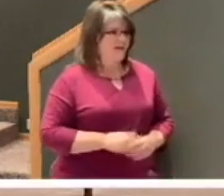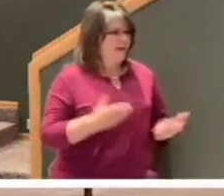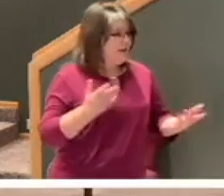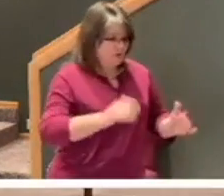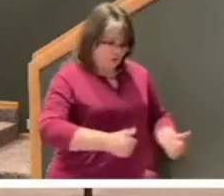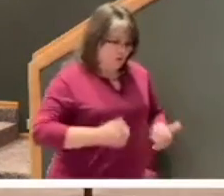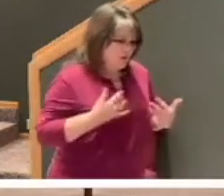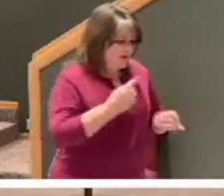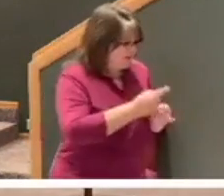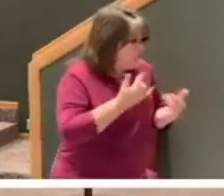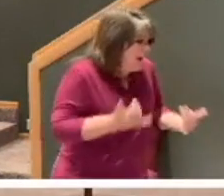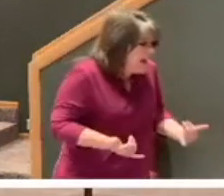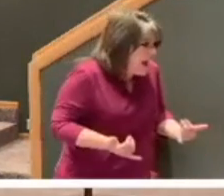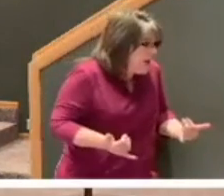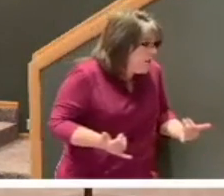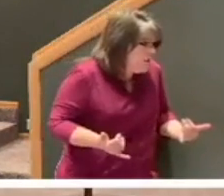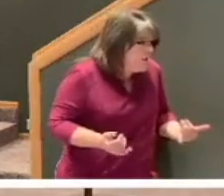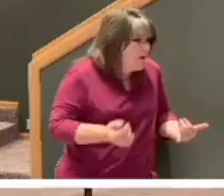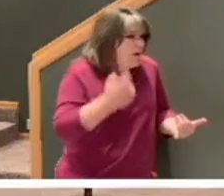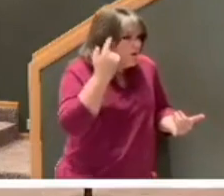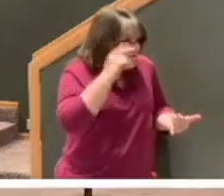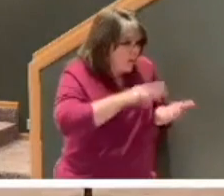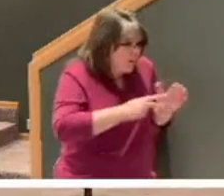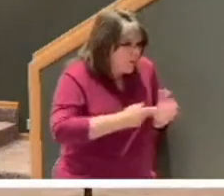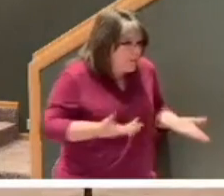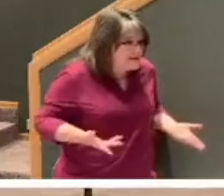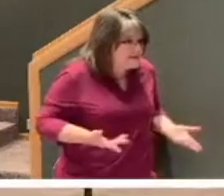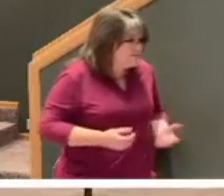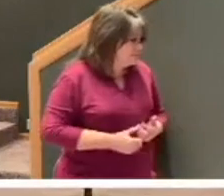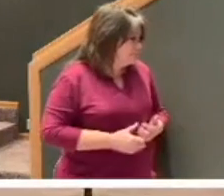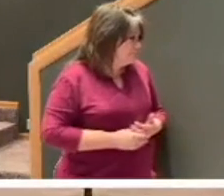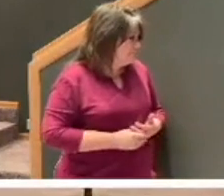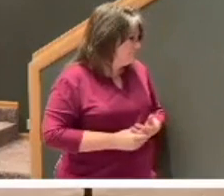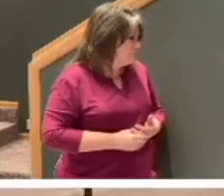You're alive right now for a purpose.